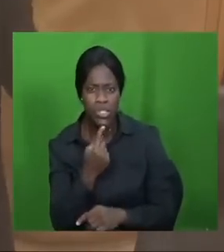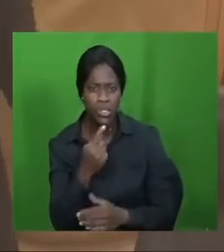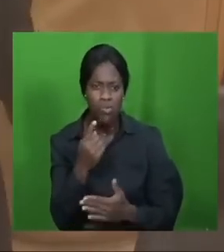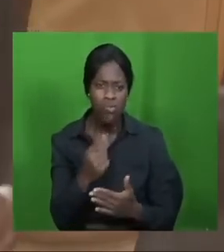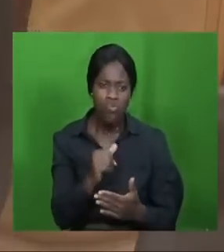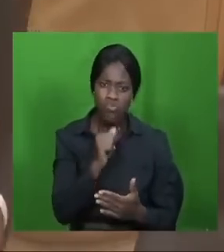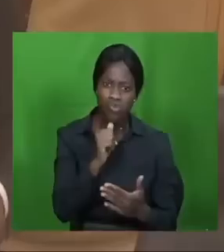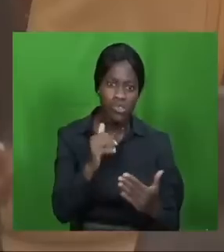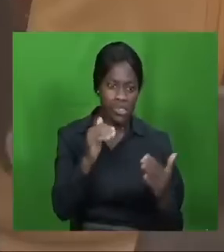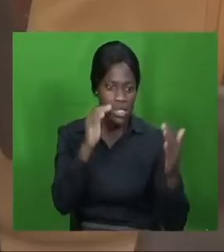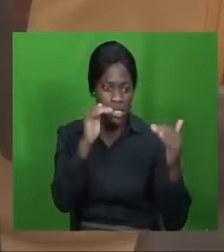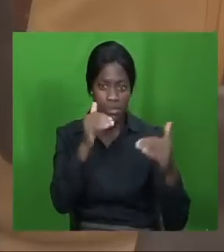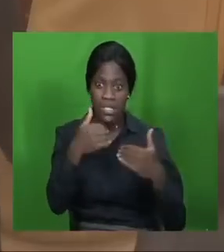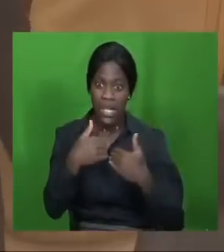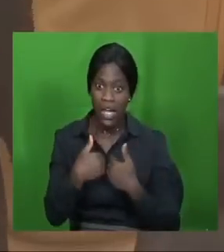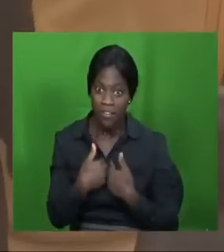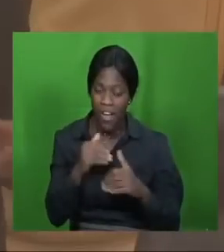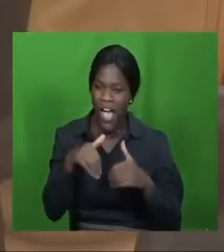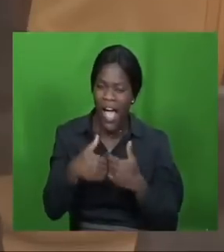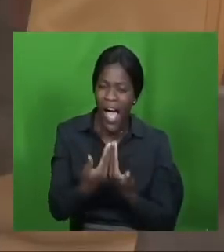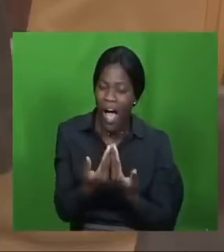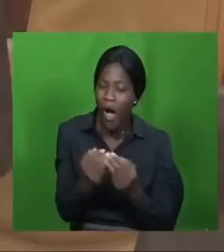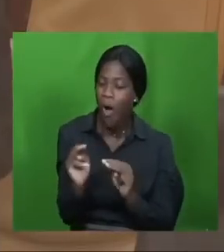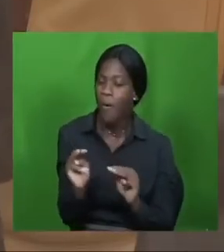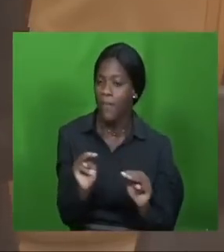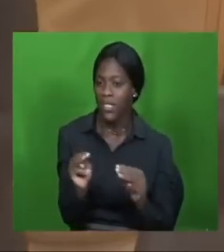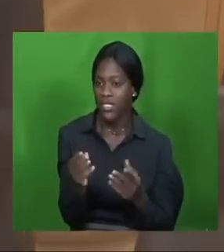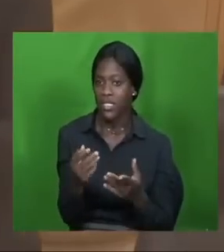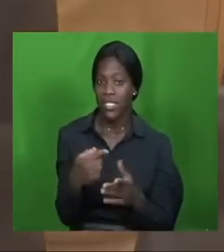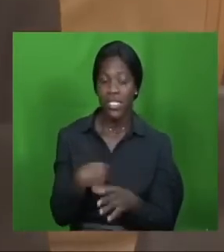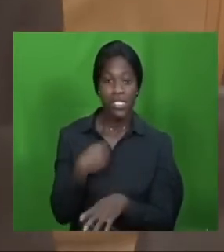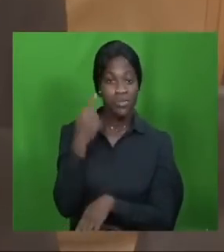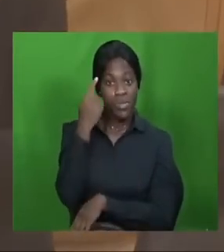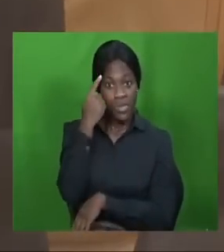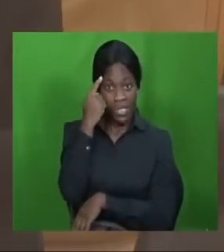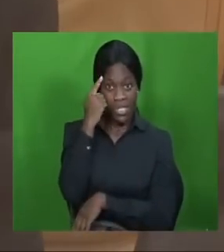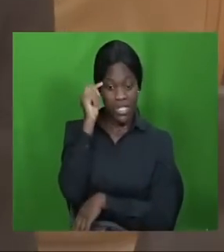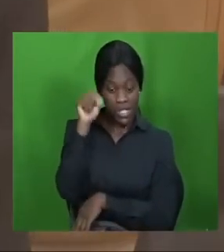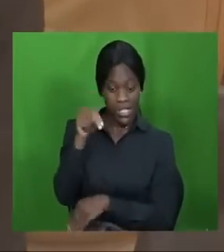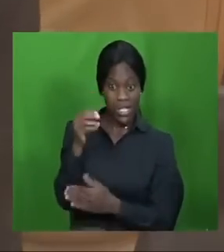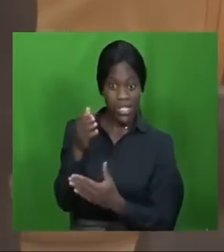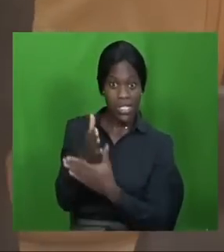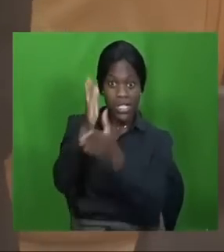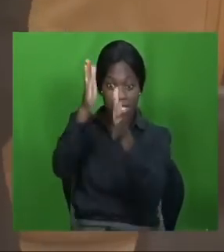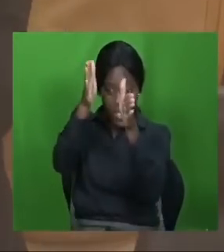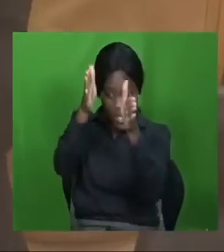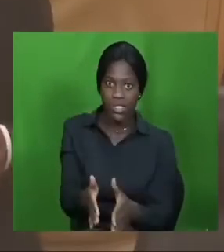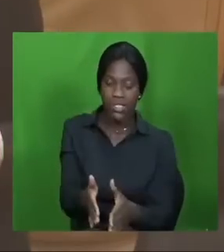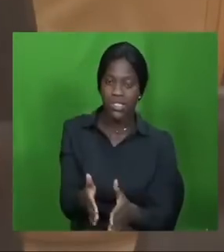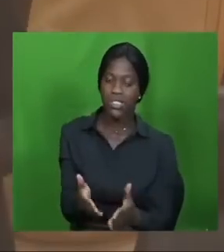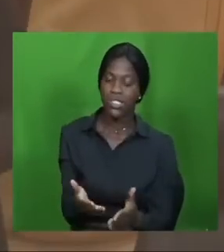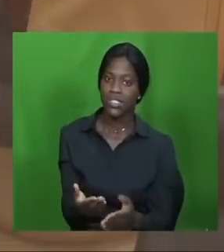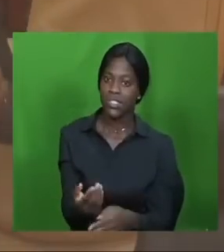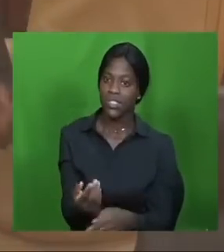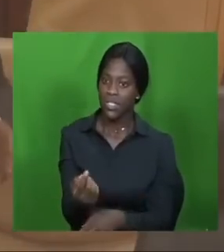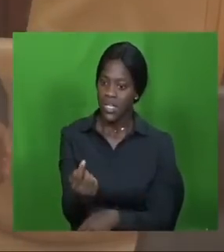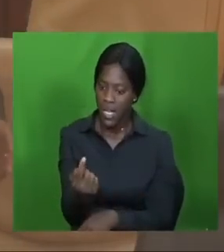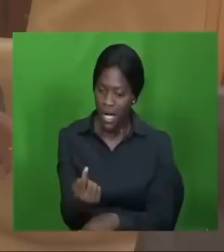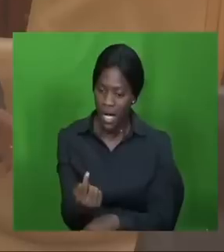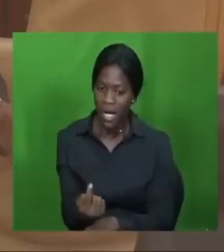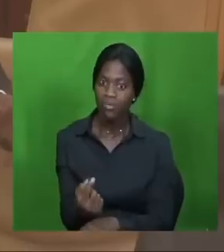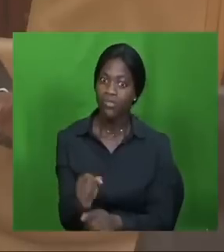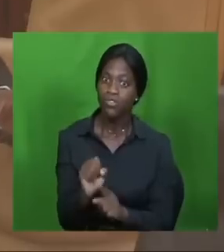ourselves managed? Mr. Speaker, the time has come for psychologists to be properly placed in